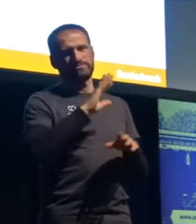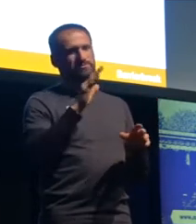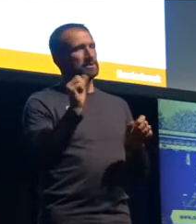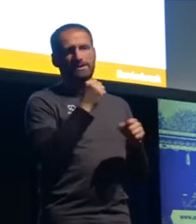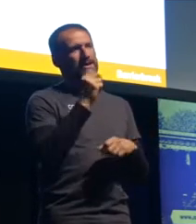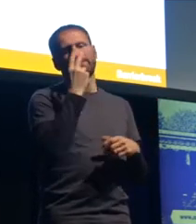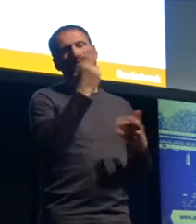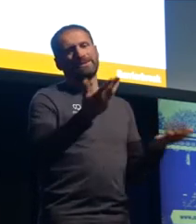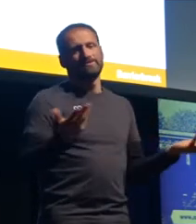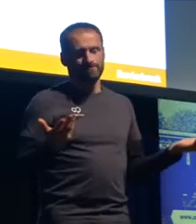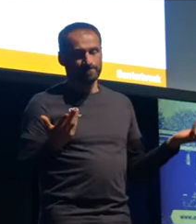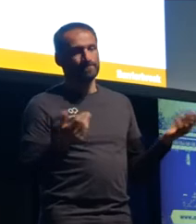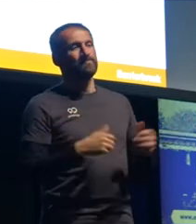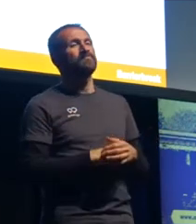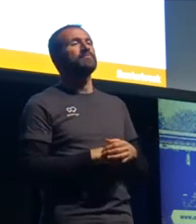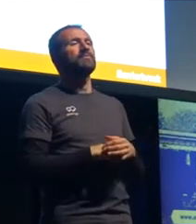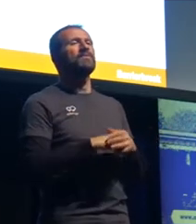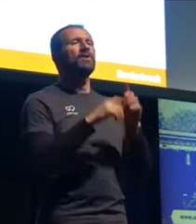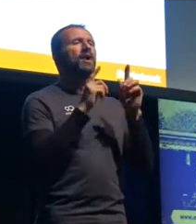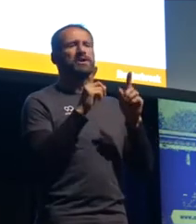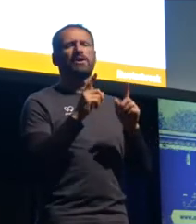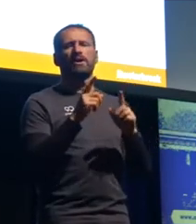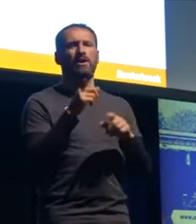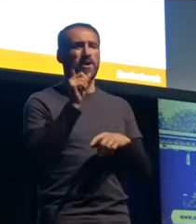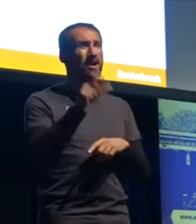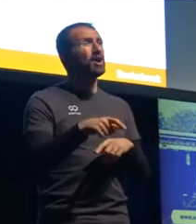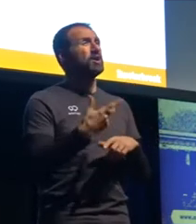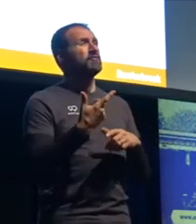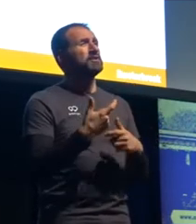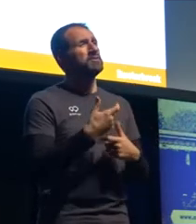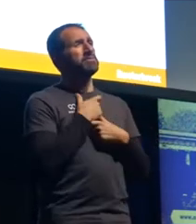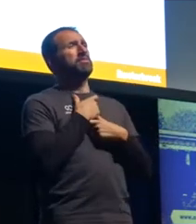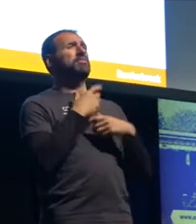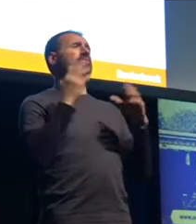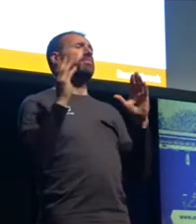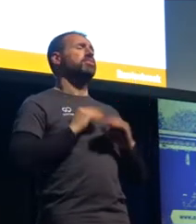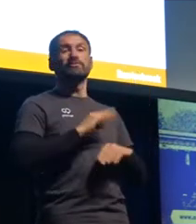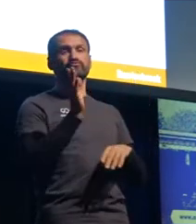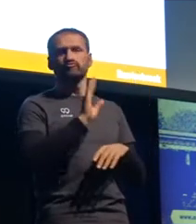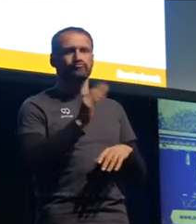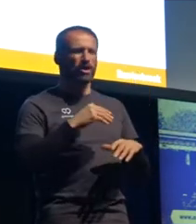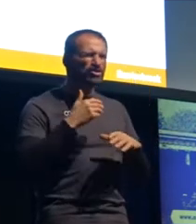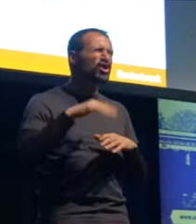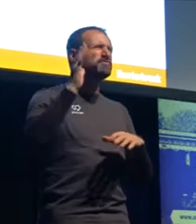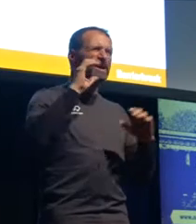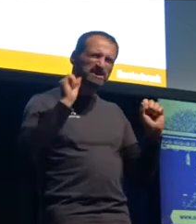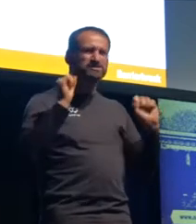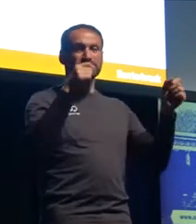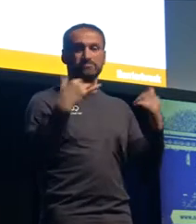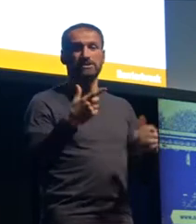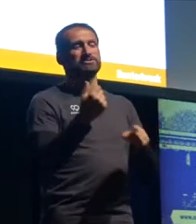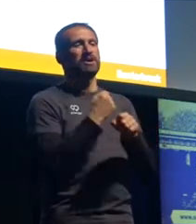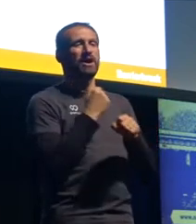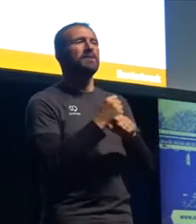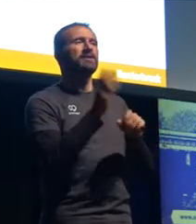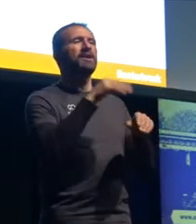anymore. But that didn't really stop him. In fact, that gave him even more resolve. Right now, he's a trainer at Barrier